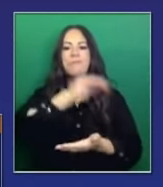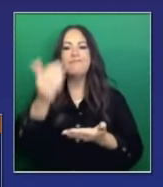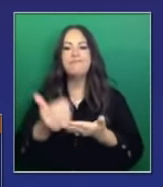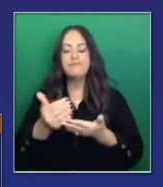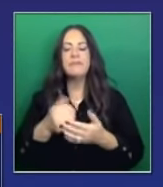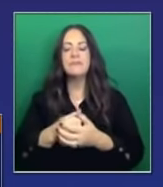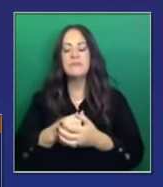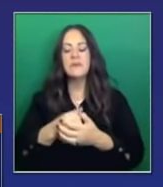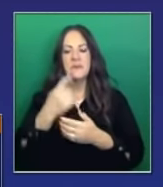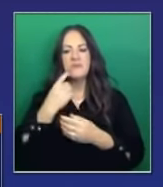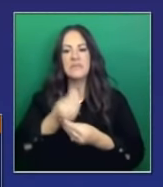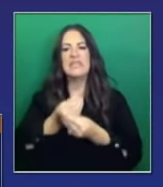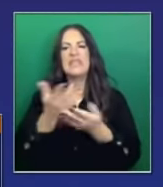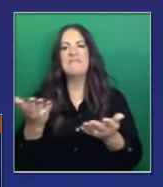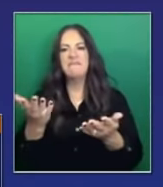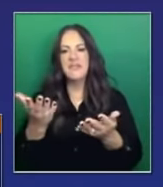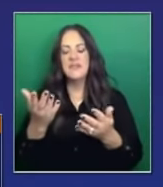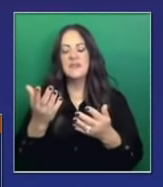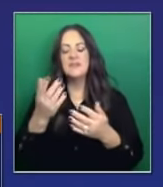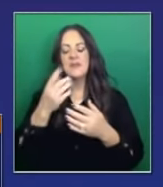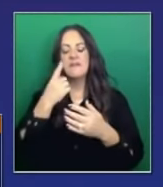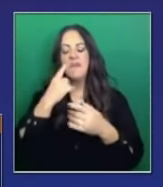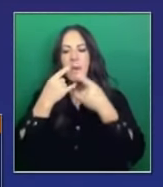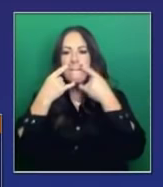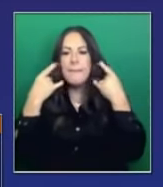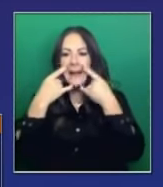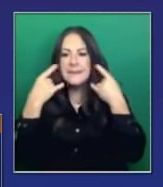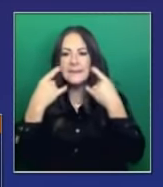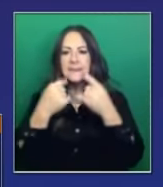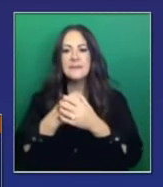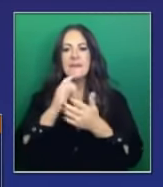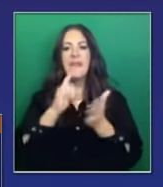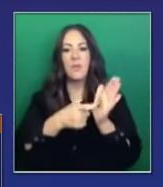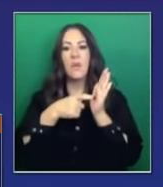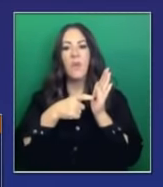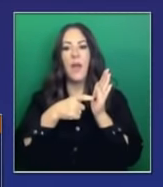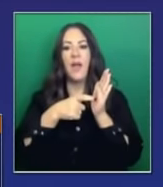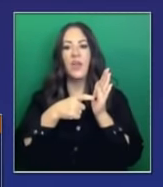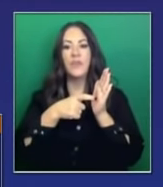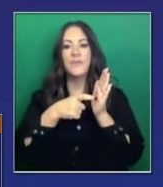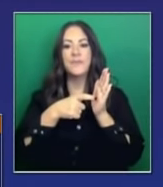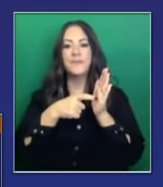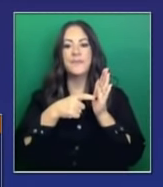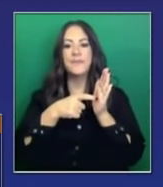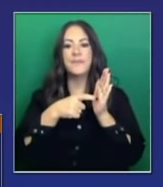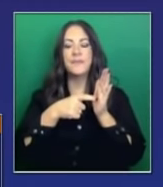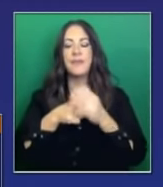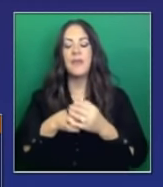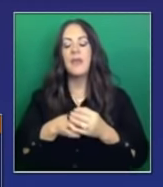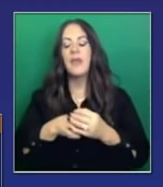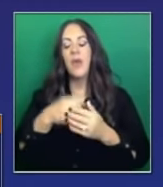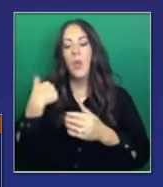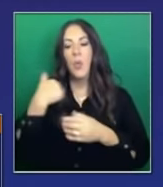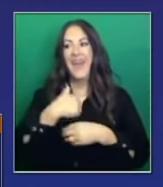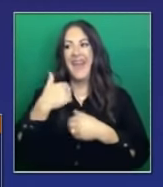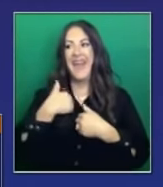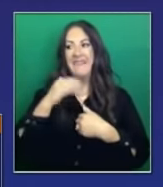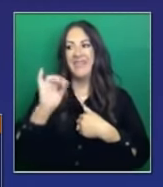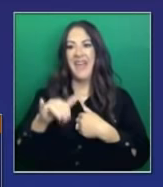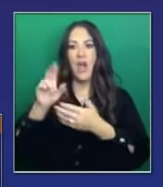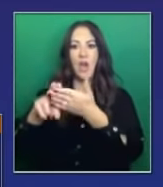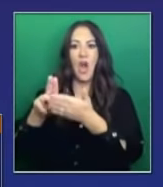on masks. And so it's a requirement of that, and that work that was done to get that master contract done. All staff now are